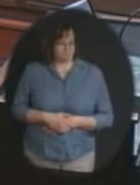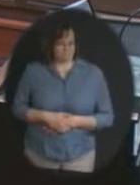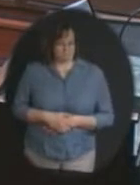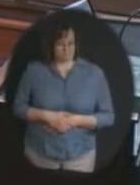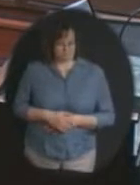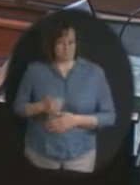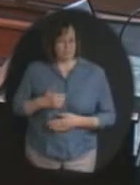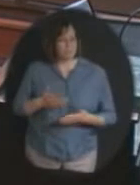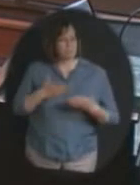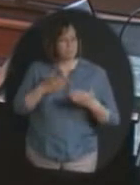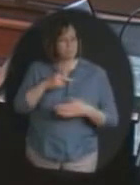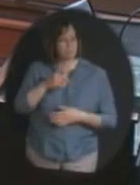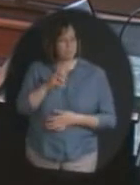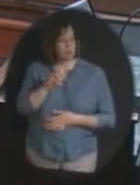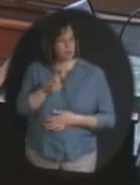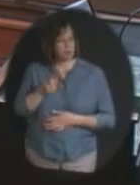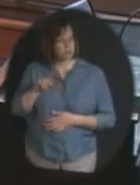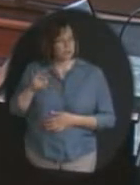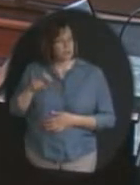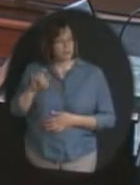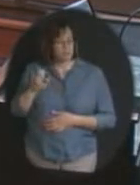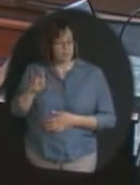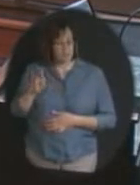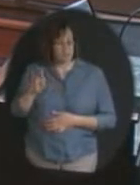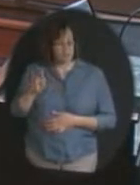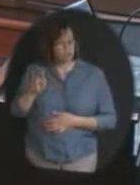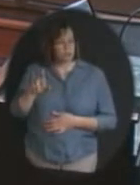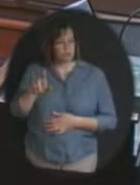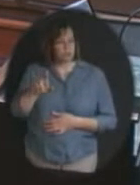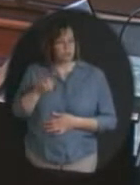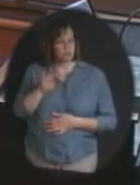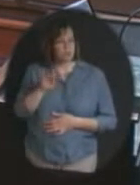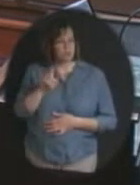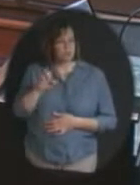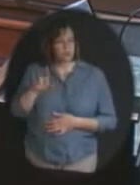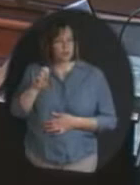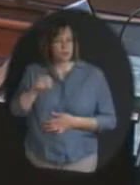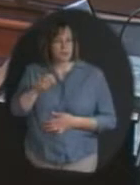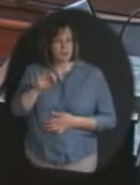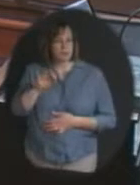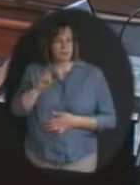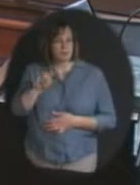Ms. Hibbs, I have a motion by Mr. Parker and a second by Ms. Felter. Would you call the roll, please? Mrs. Felter?